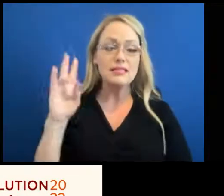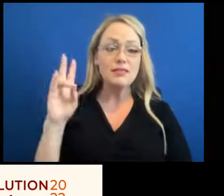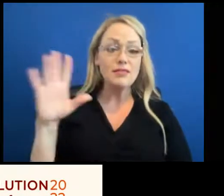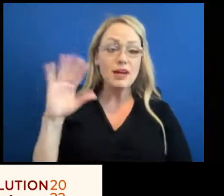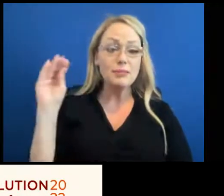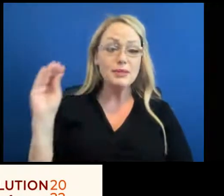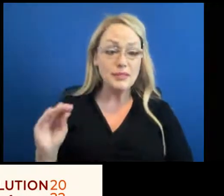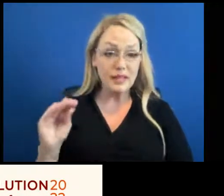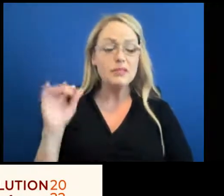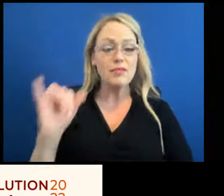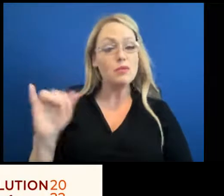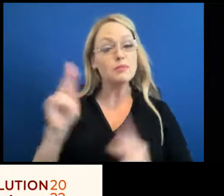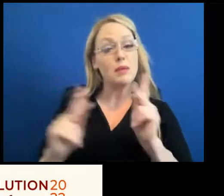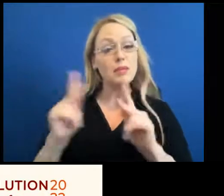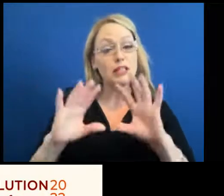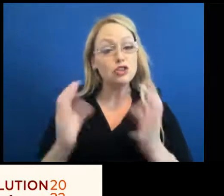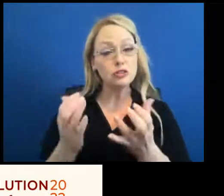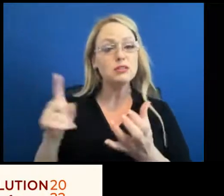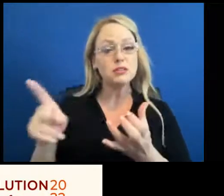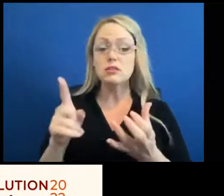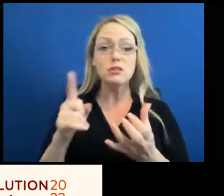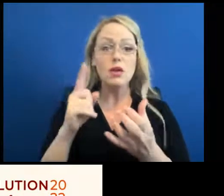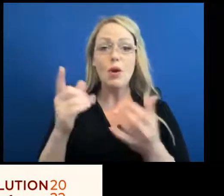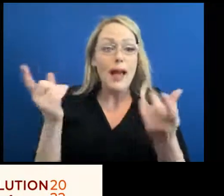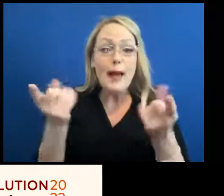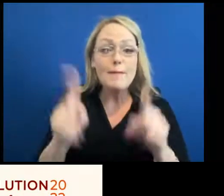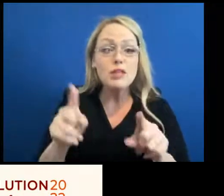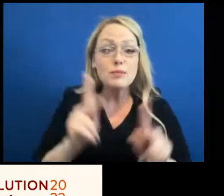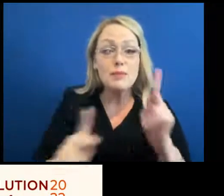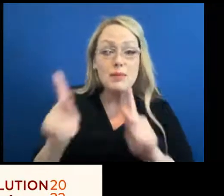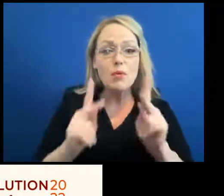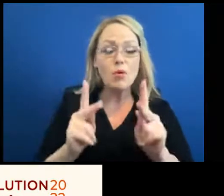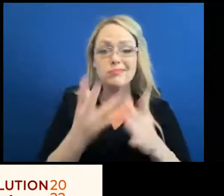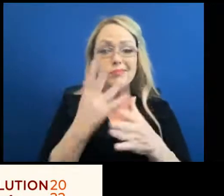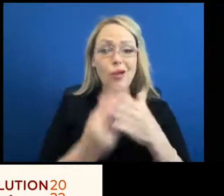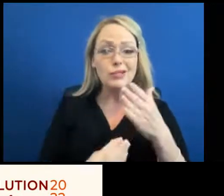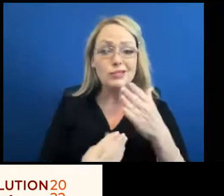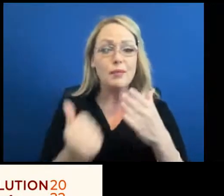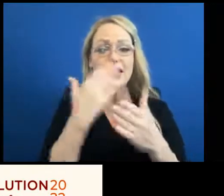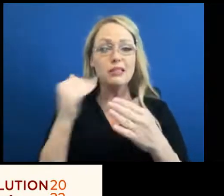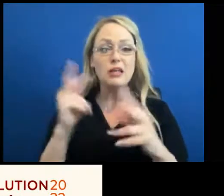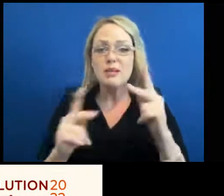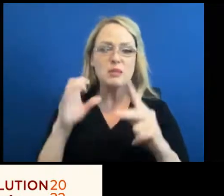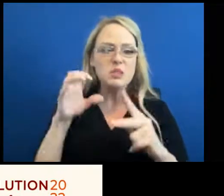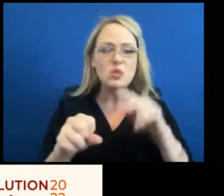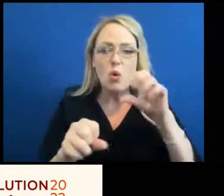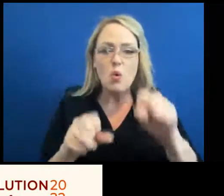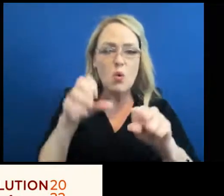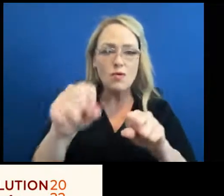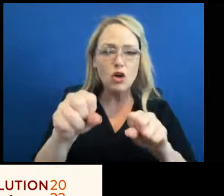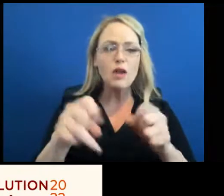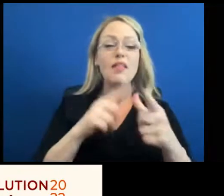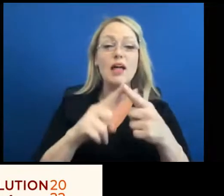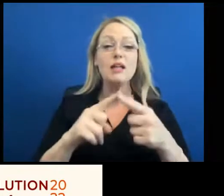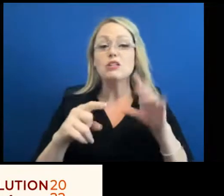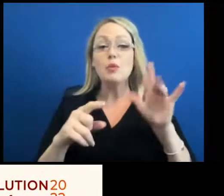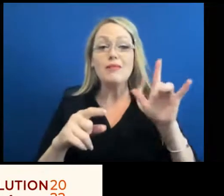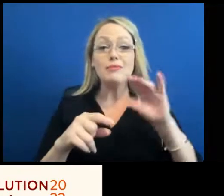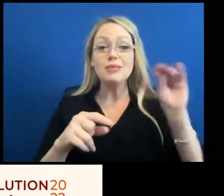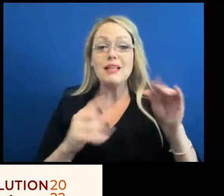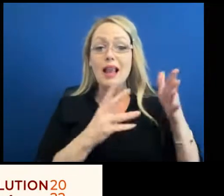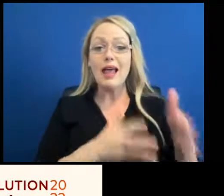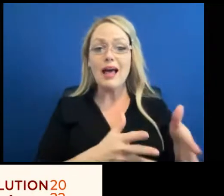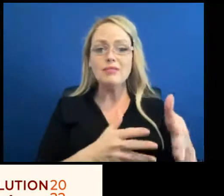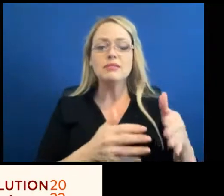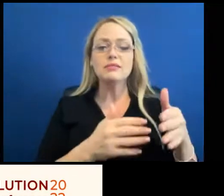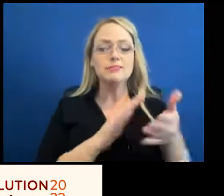75% of that population was lost as a result of these genocidal efforts, and the remaining were forced into poverty,